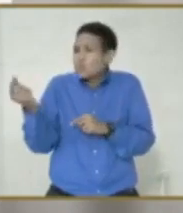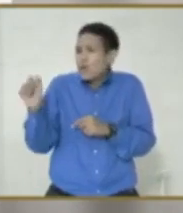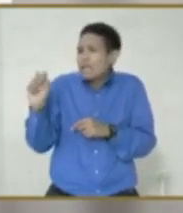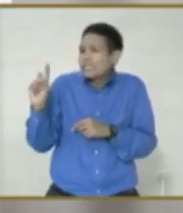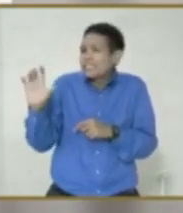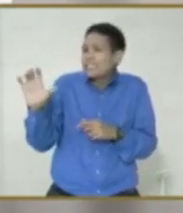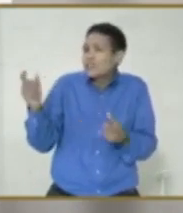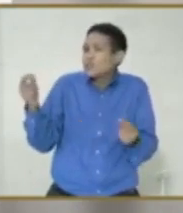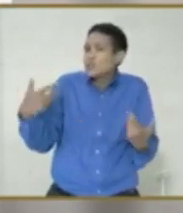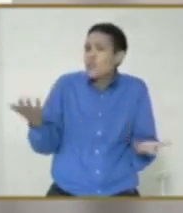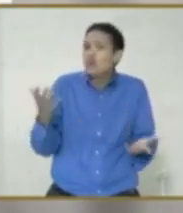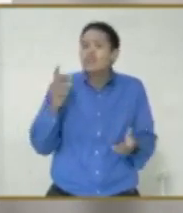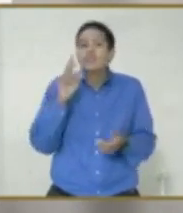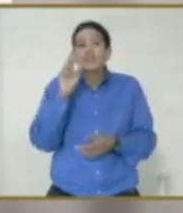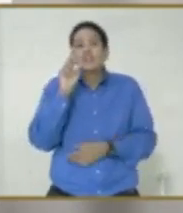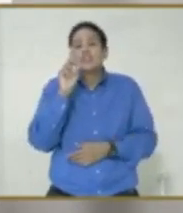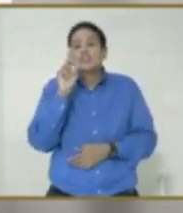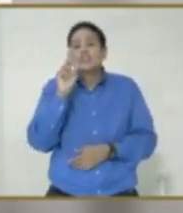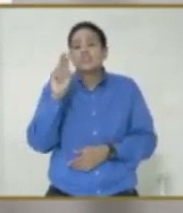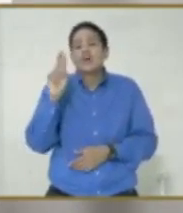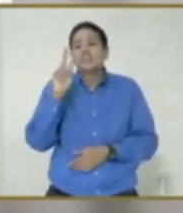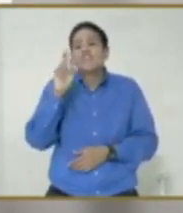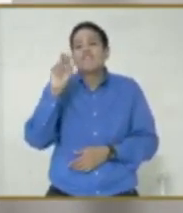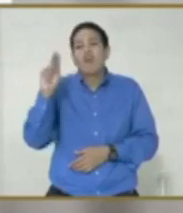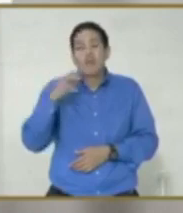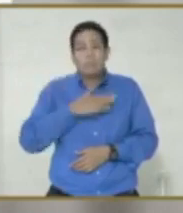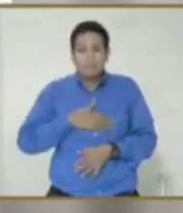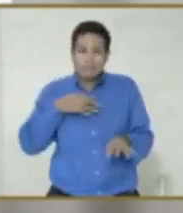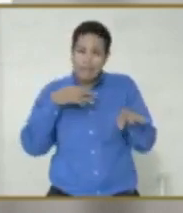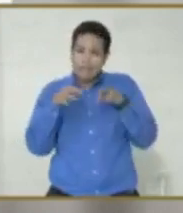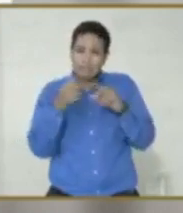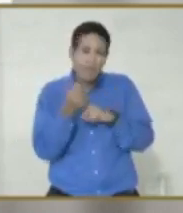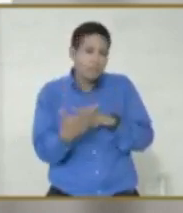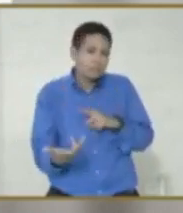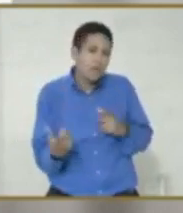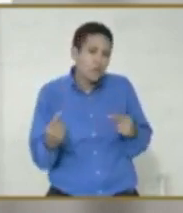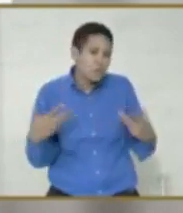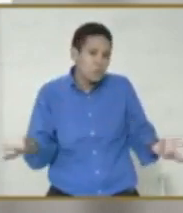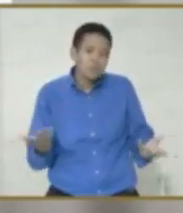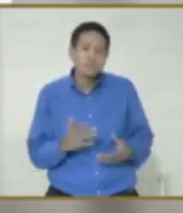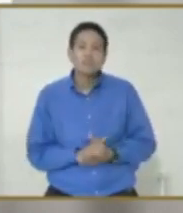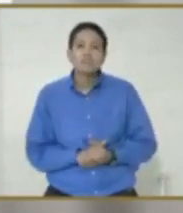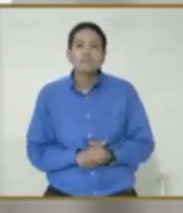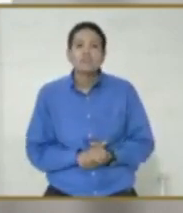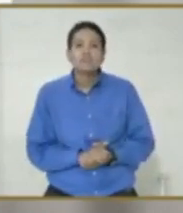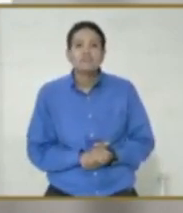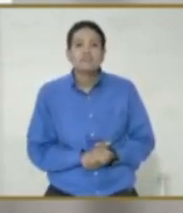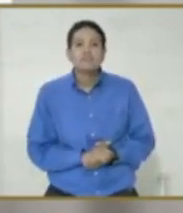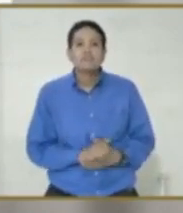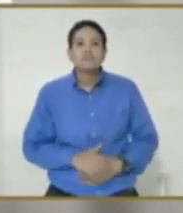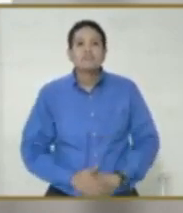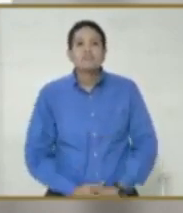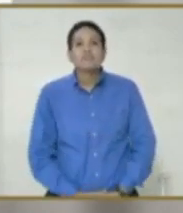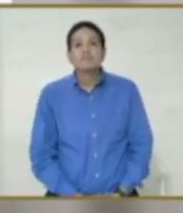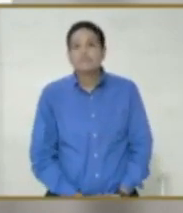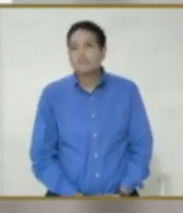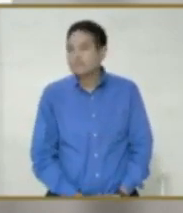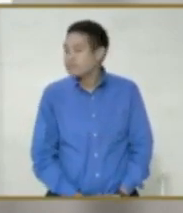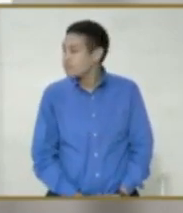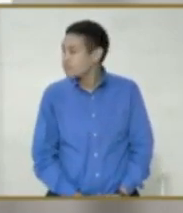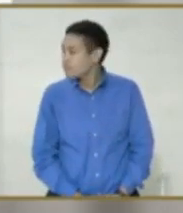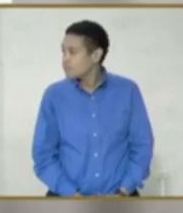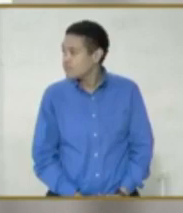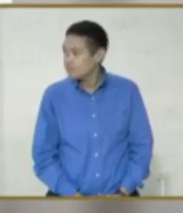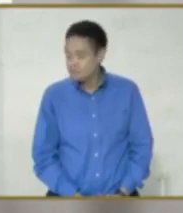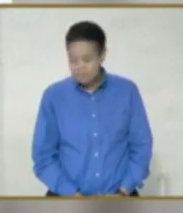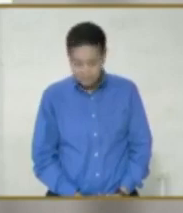Dr. Vernon explain this expanded role? Okay, thanks for the question. Let me start with what it is that we have been doing, which in